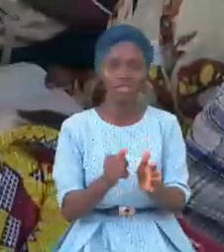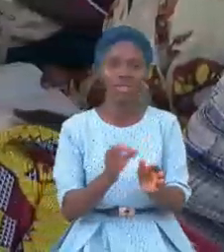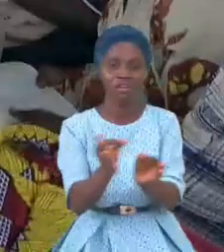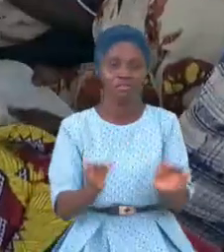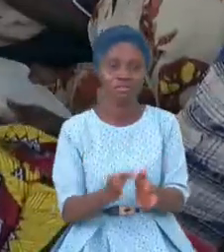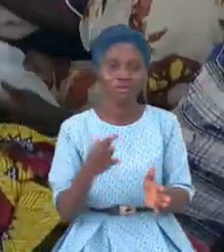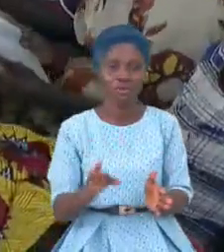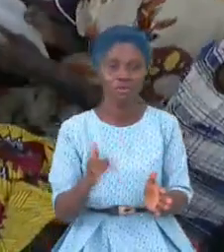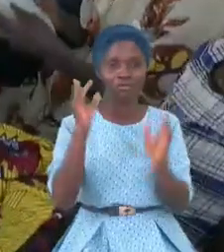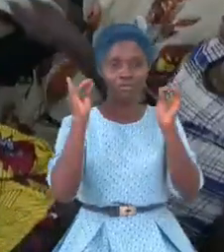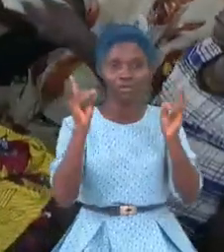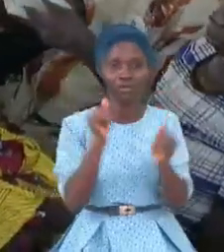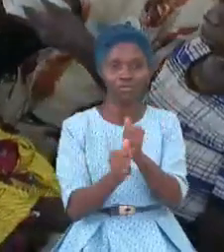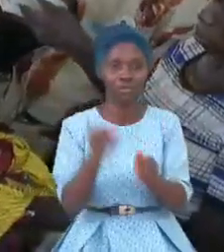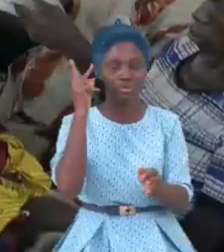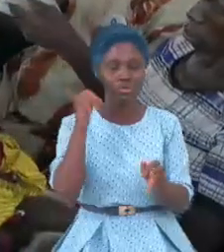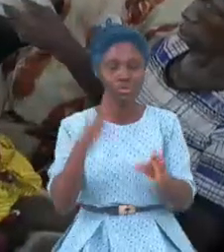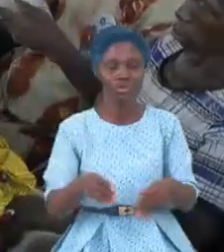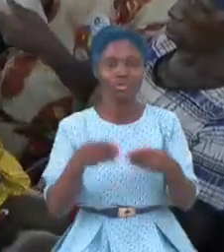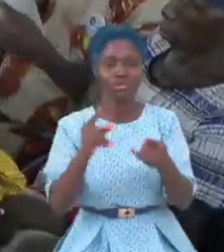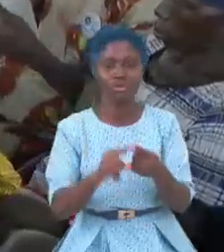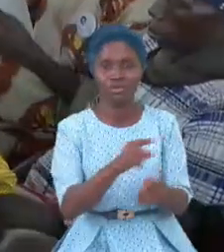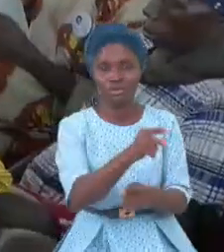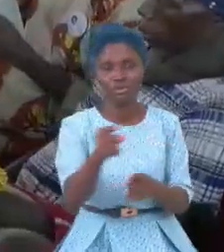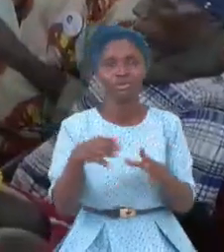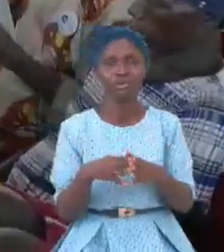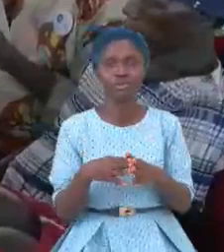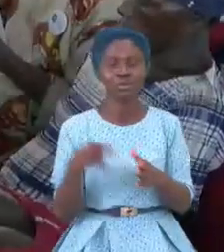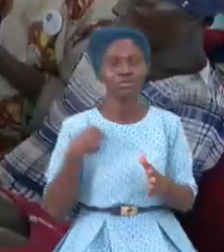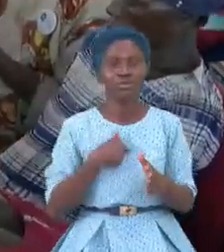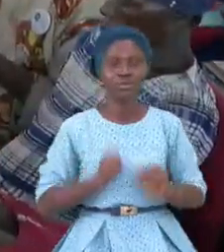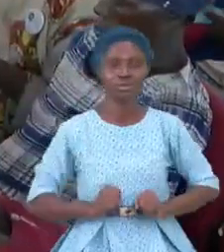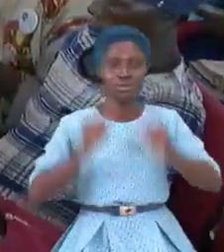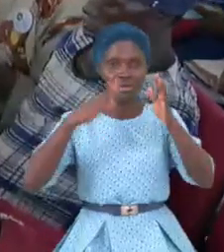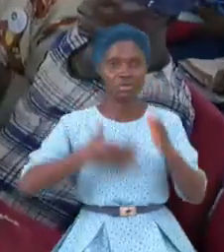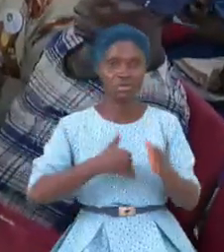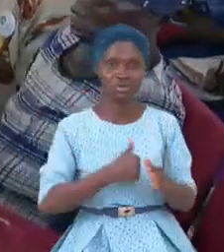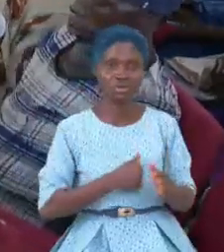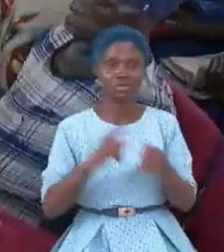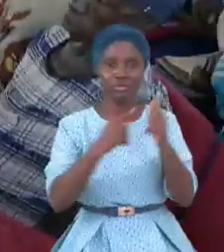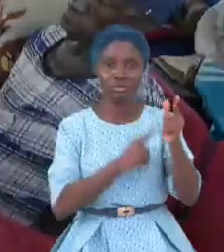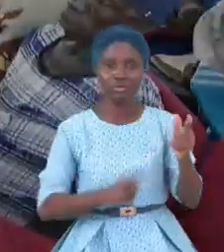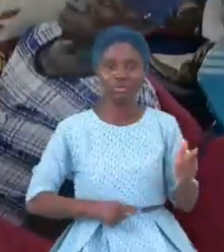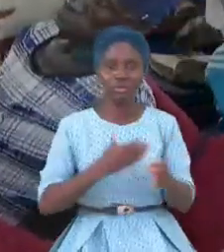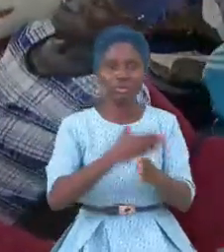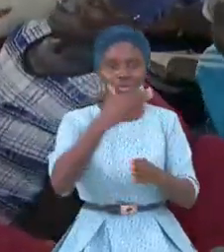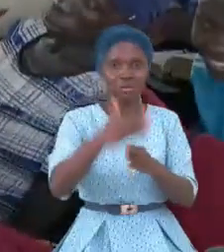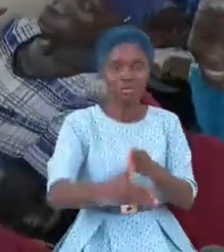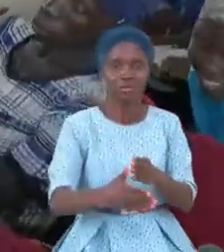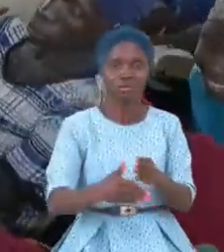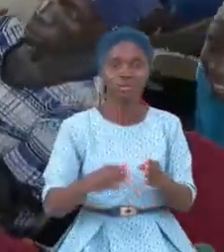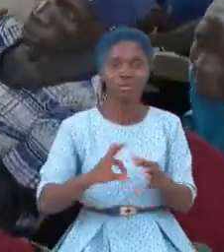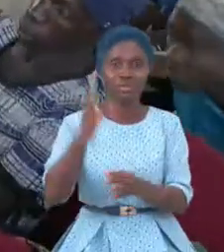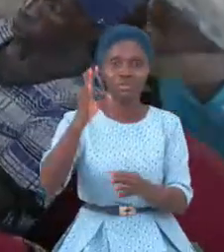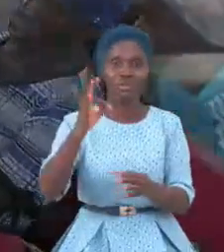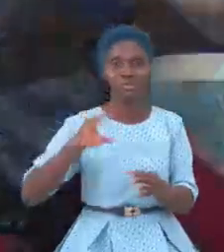Lord. We give ourselves to the Lord totally and completely, wholeheartedly, spirit, soul,